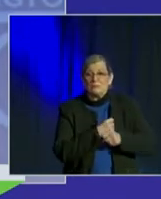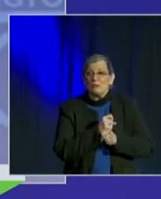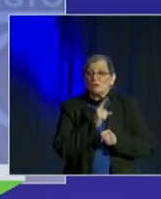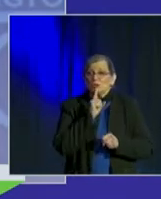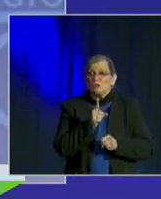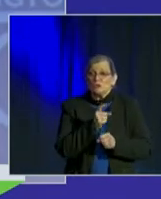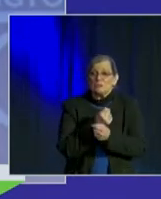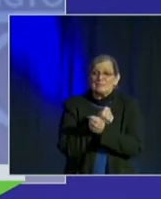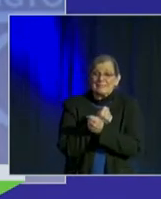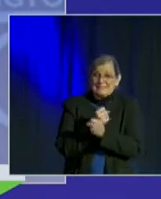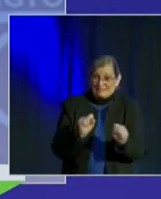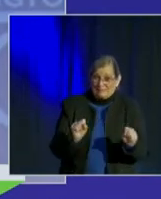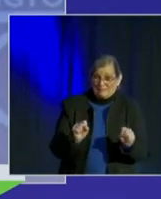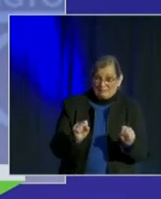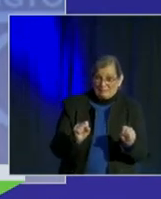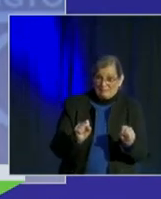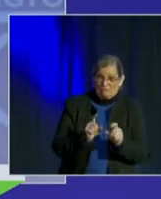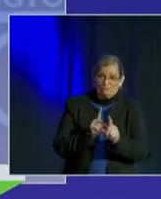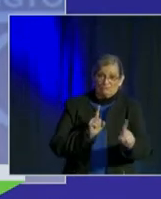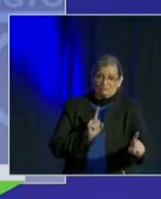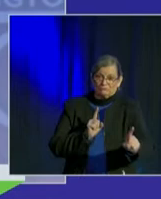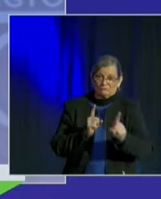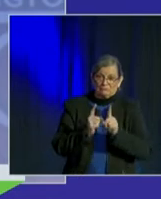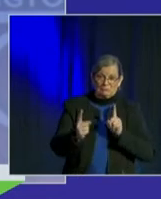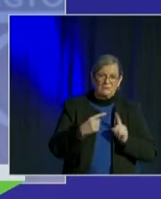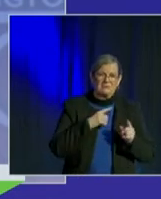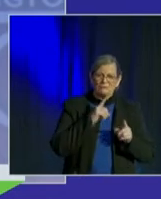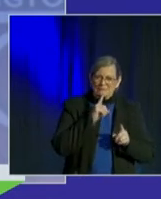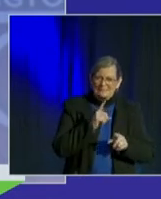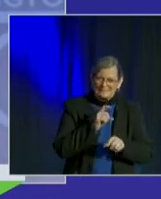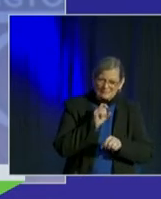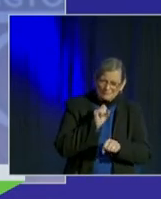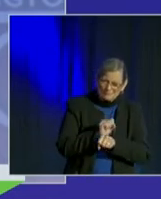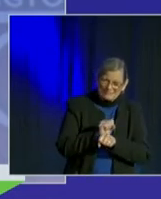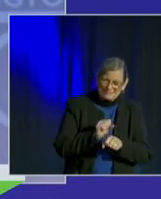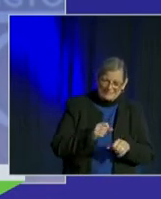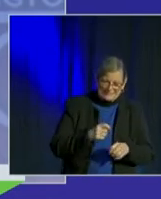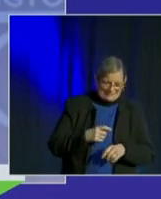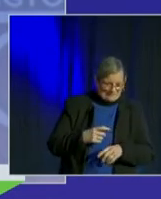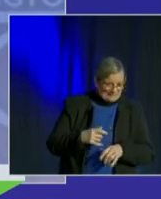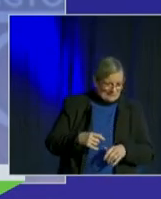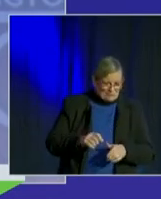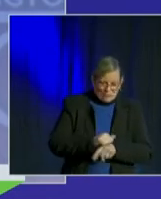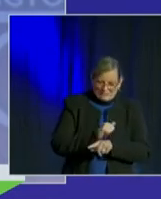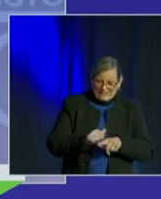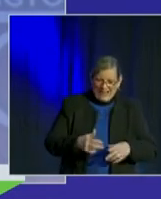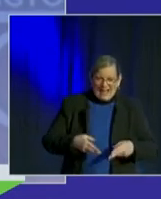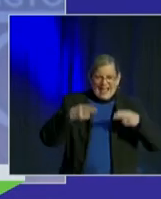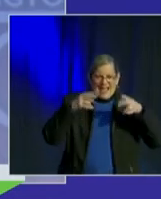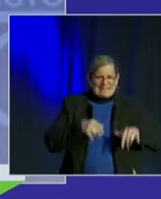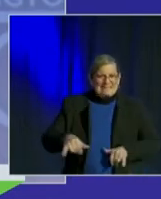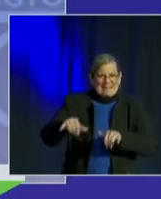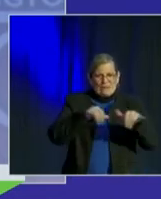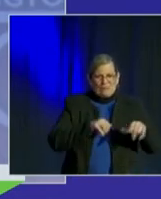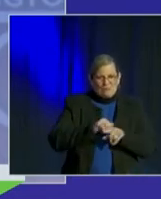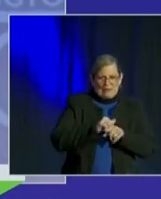safely. And we have set extremely high standards for safety and health protocols under the leadership and guidance of DC Health. As the mayor mentioned,